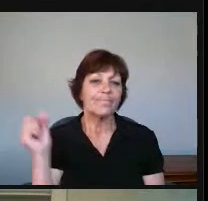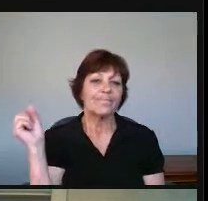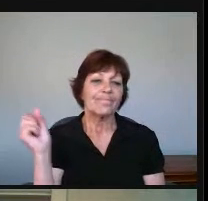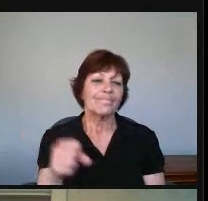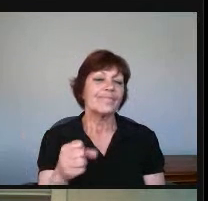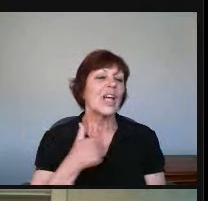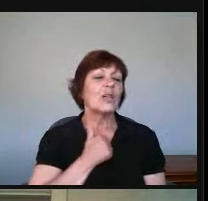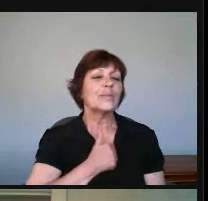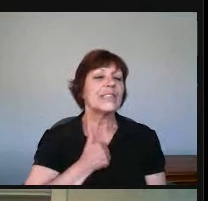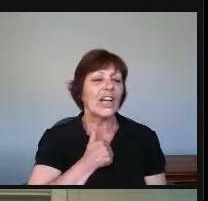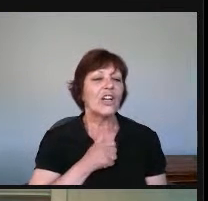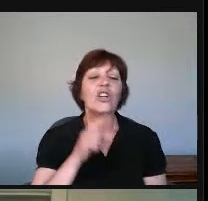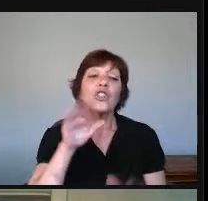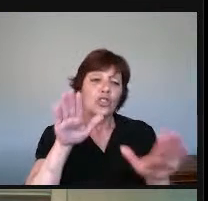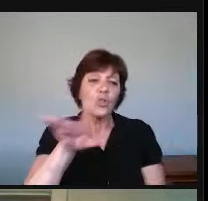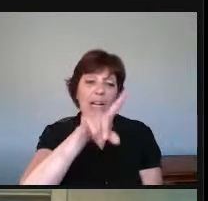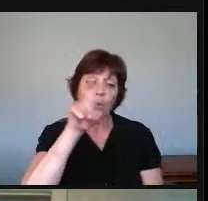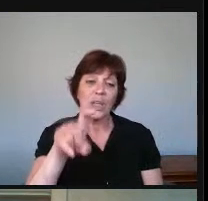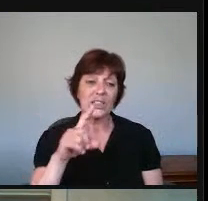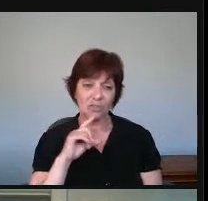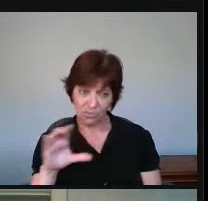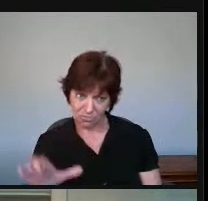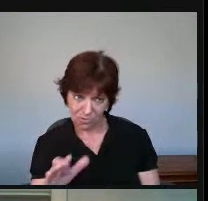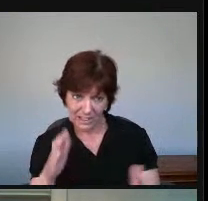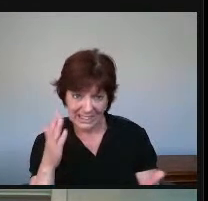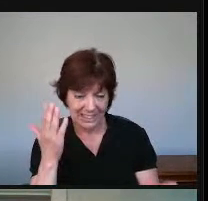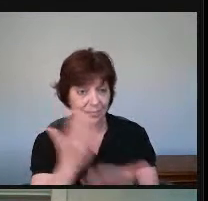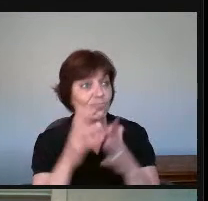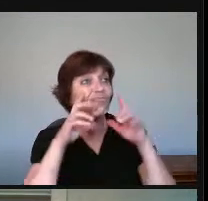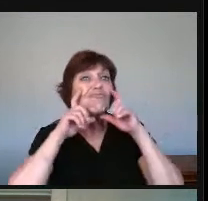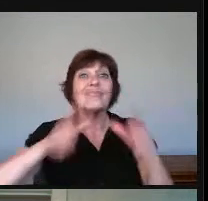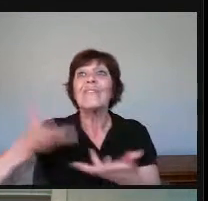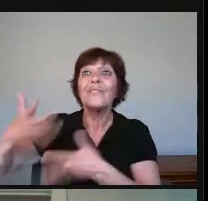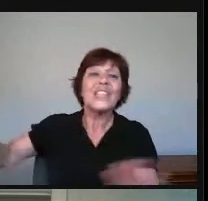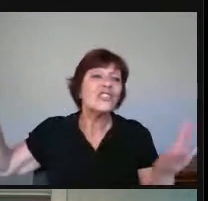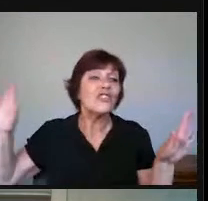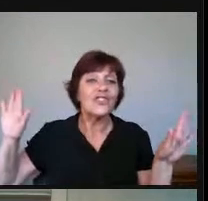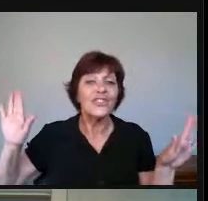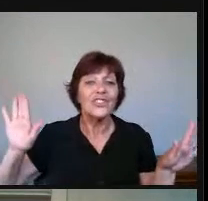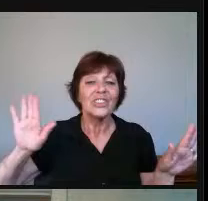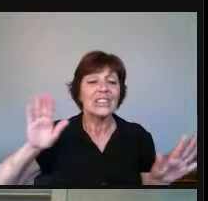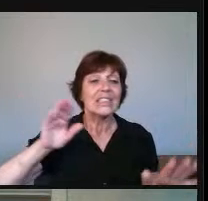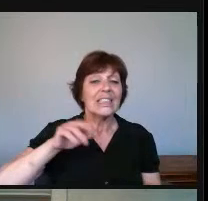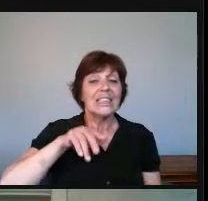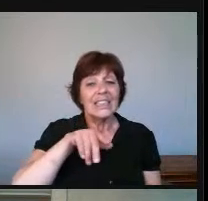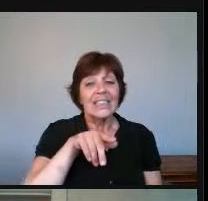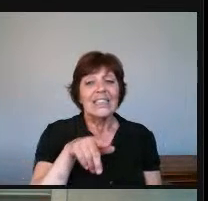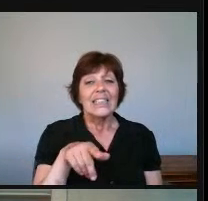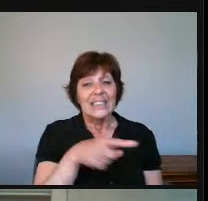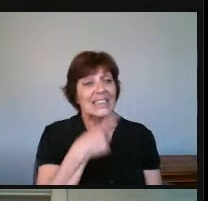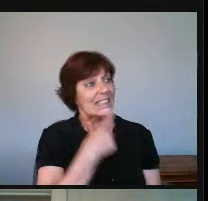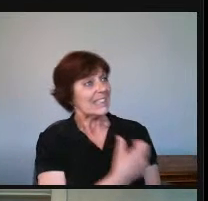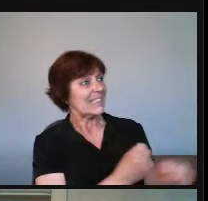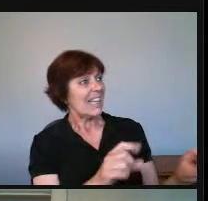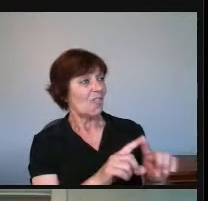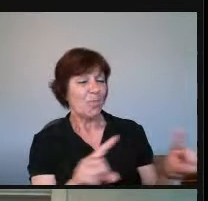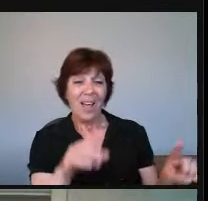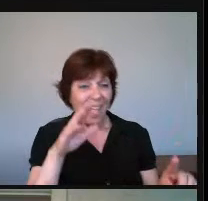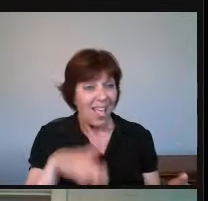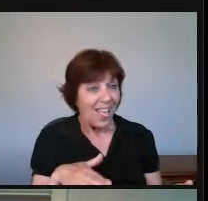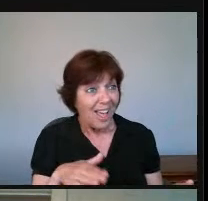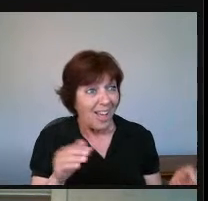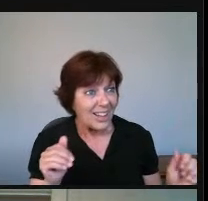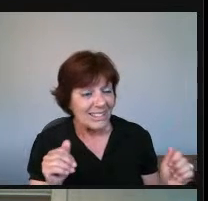Okay, sorry. Great question. Is encouraged to stop wearing masks right away, even if the said safe, we haven't hit herd immunity. We've not hit